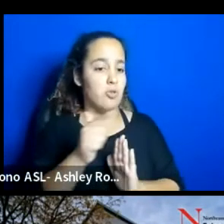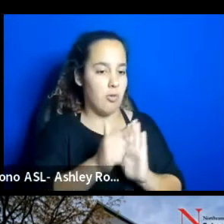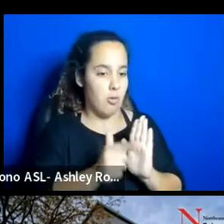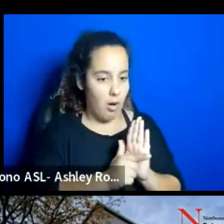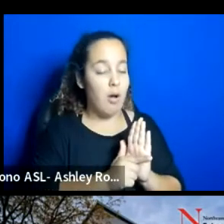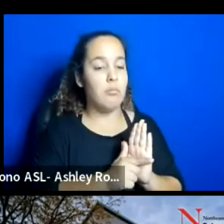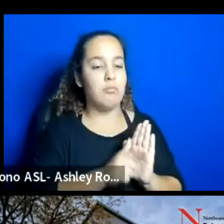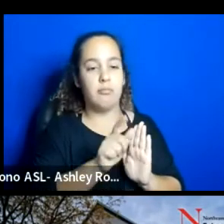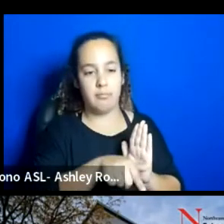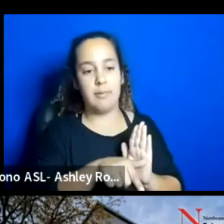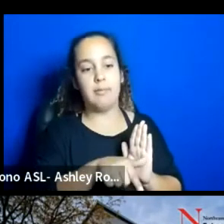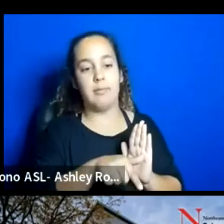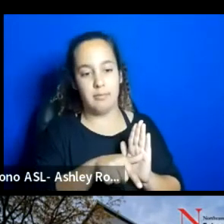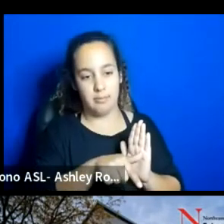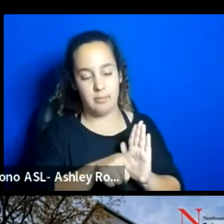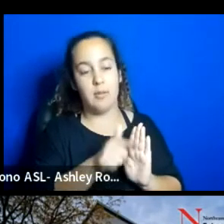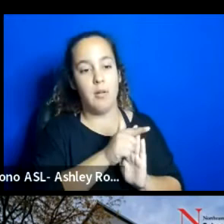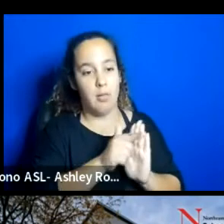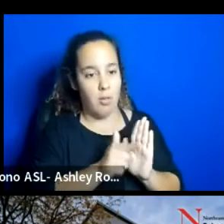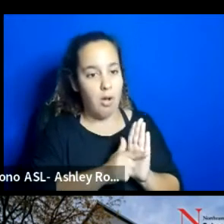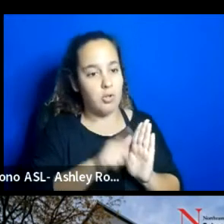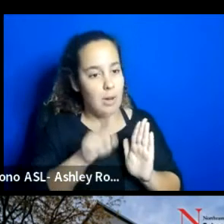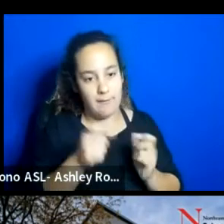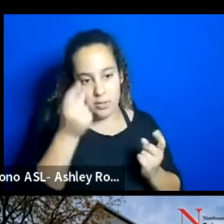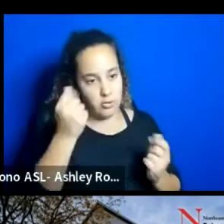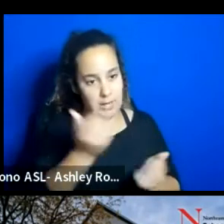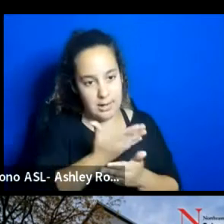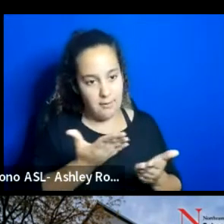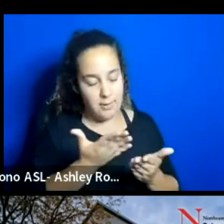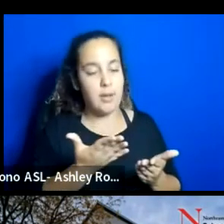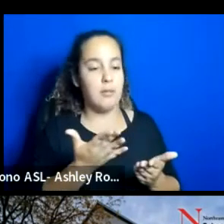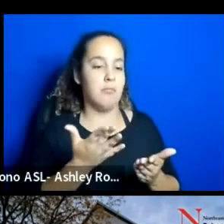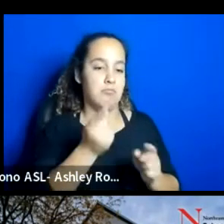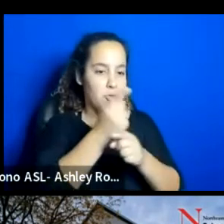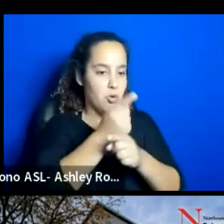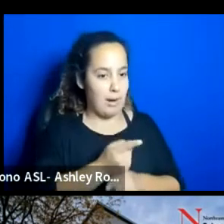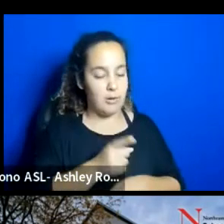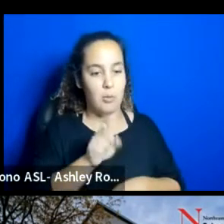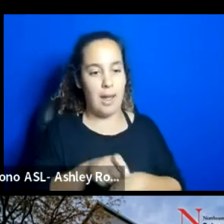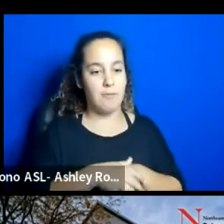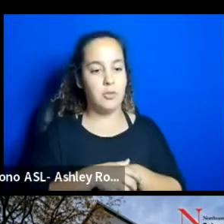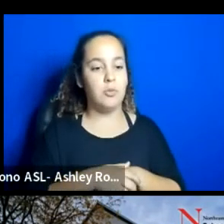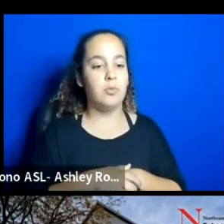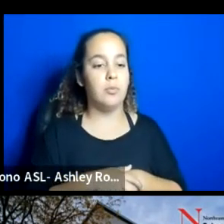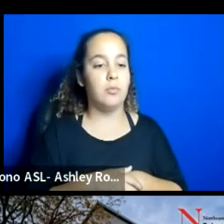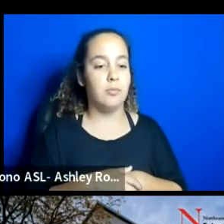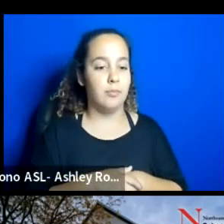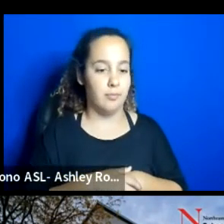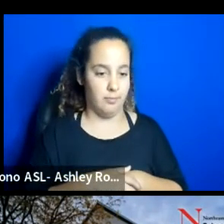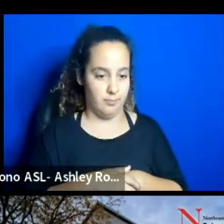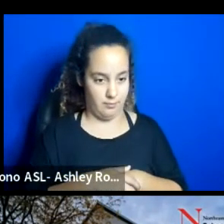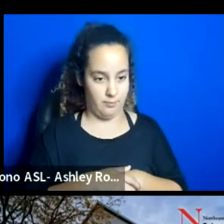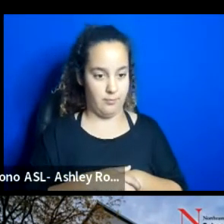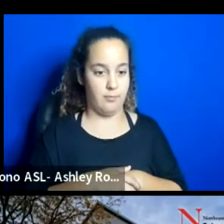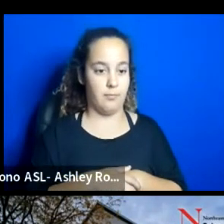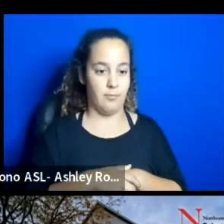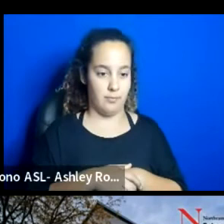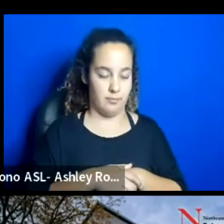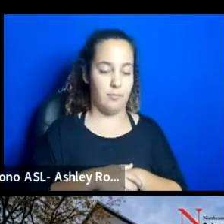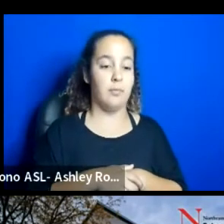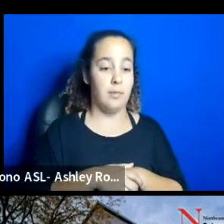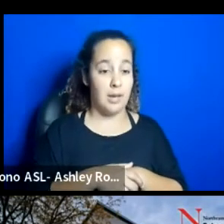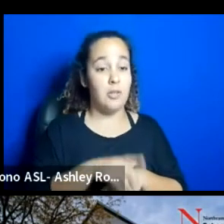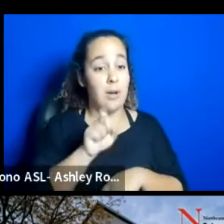It is a matter of understanding things correctly, and it is often seen as entirely separate from its historical